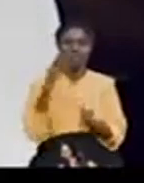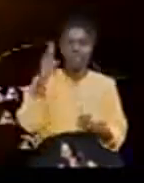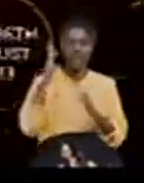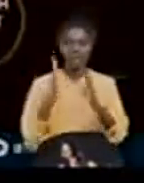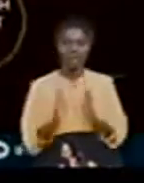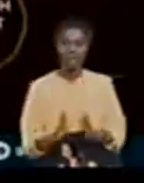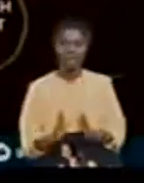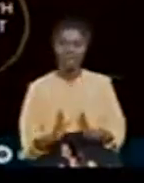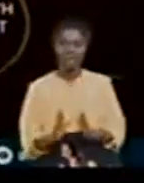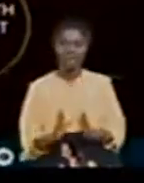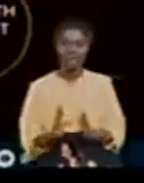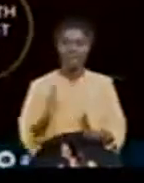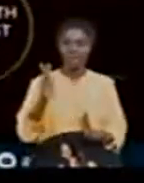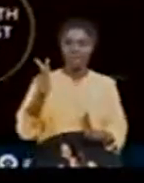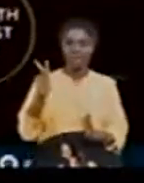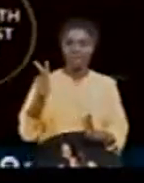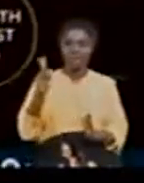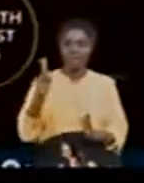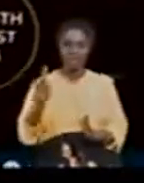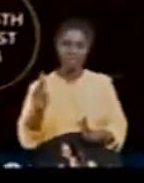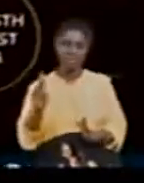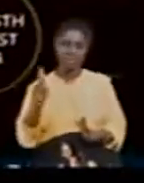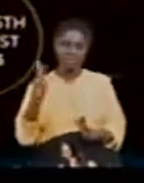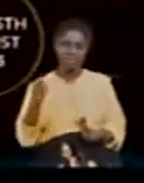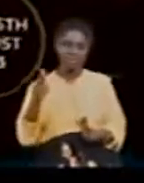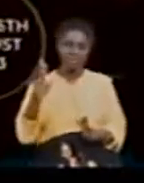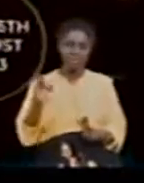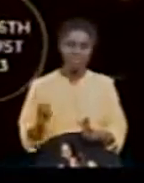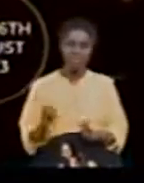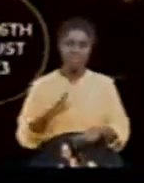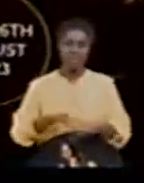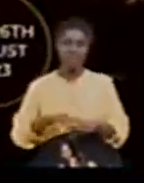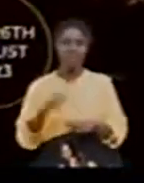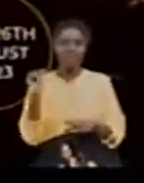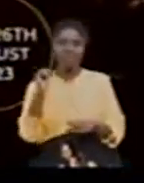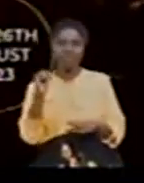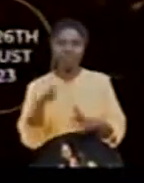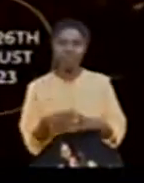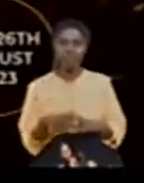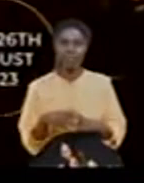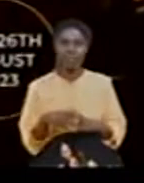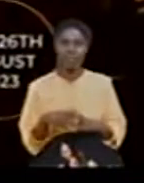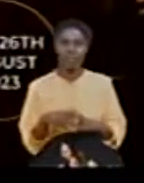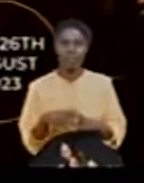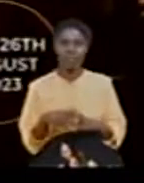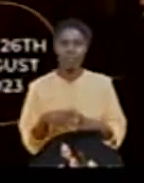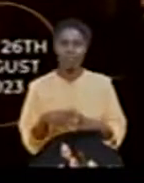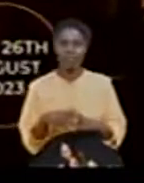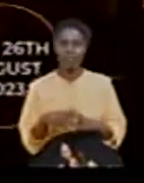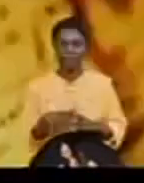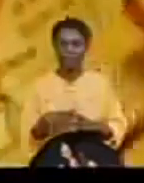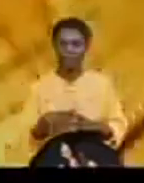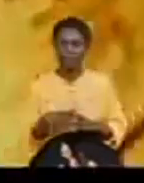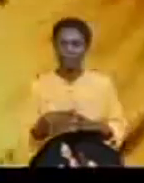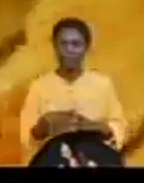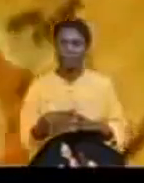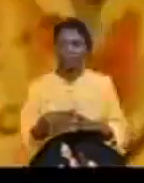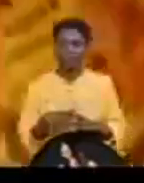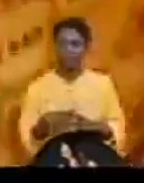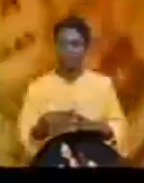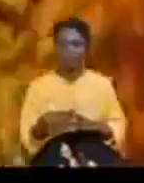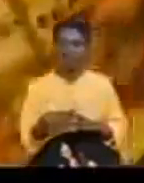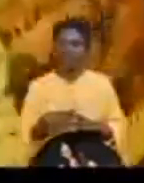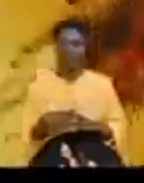themed Reigning with Christ, on Saturday, August 26th at 0600 hours GMT. From